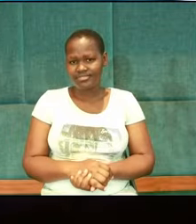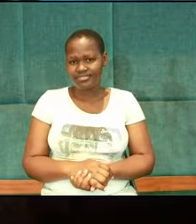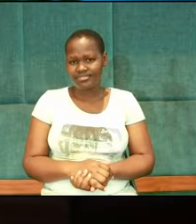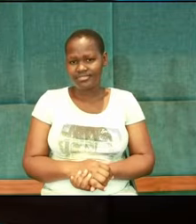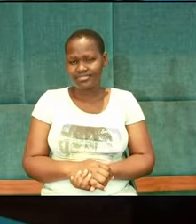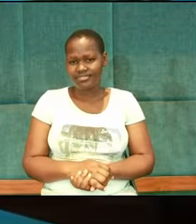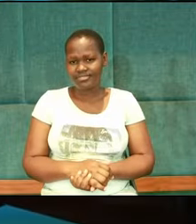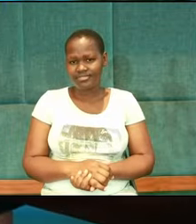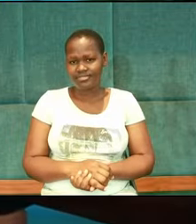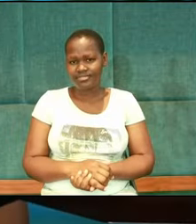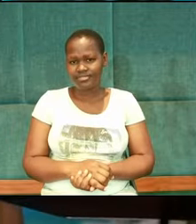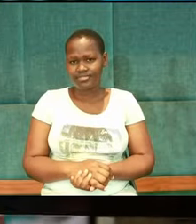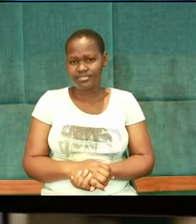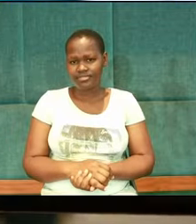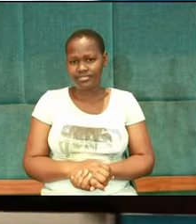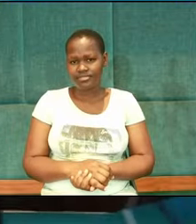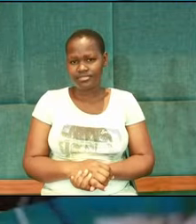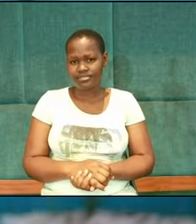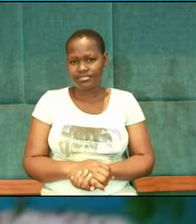Okay.